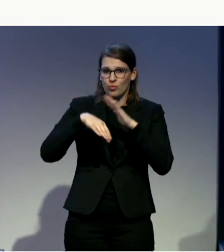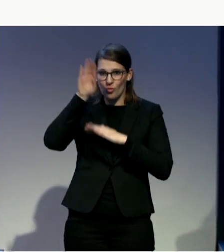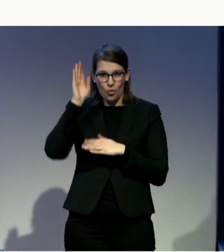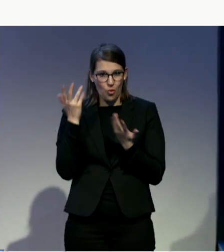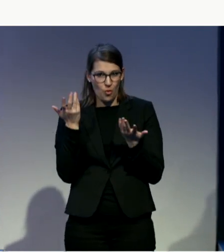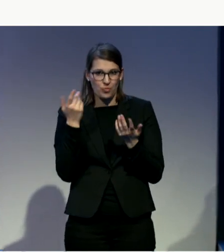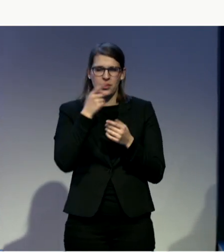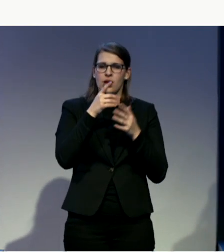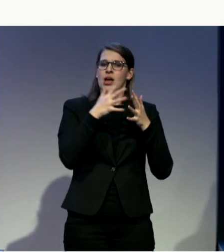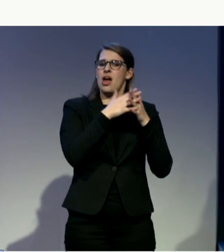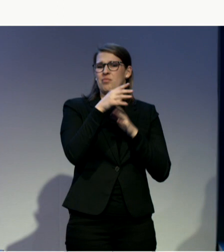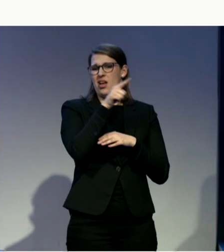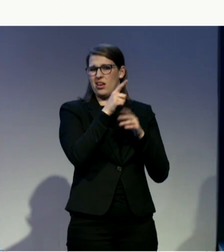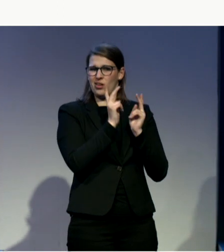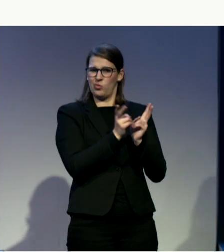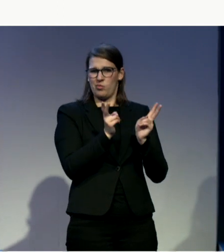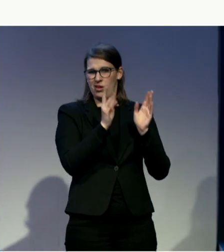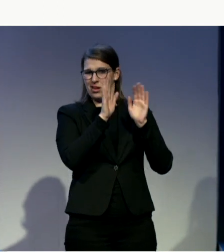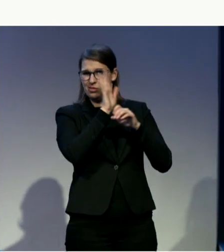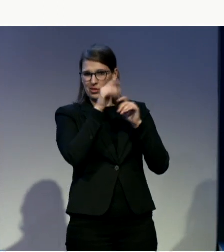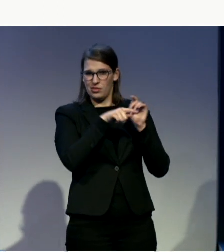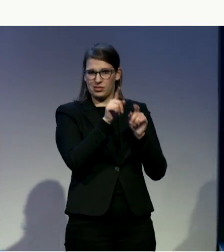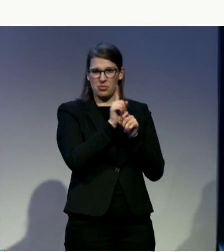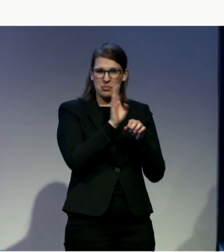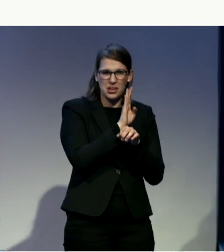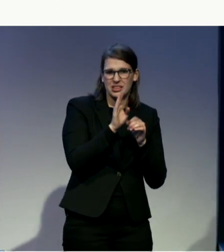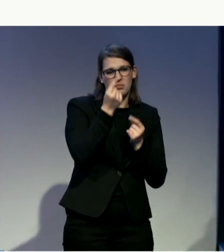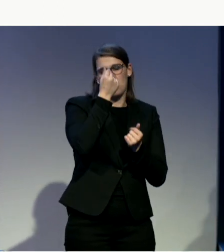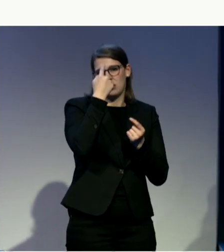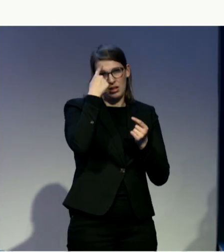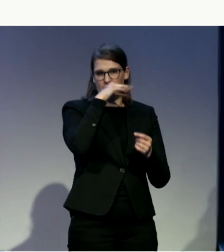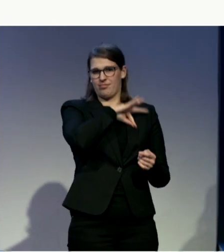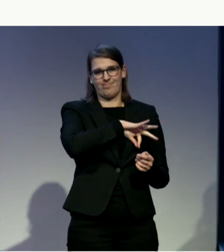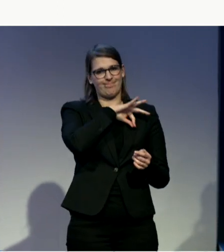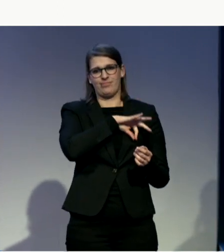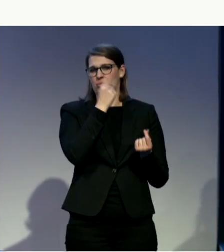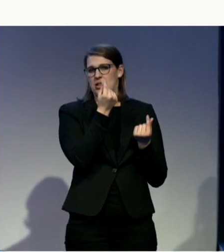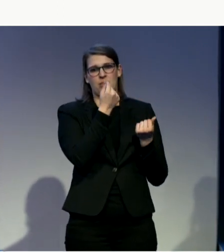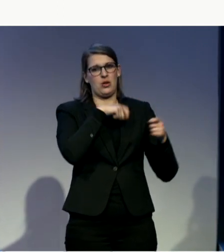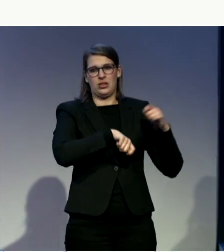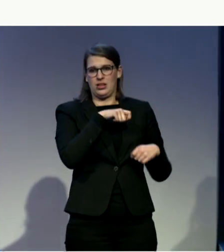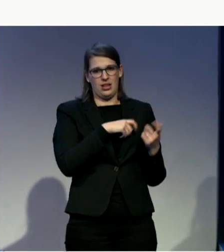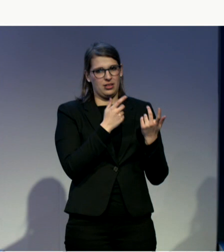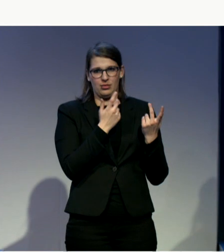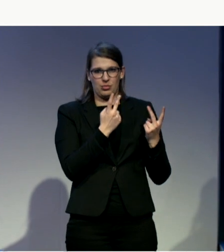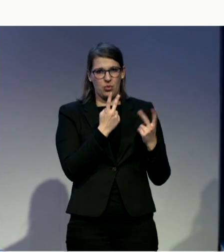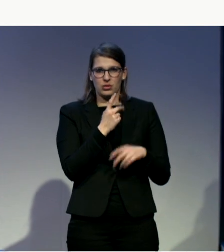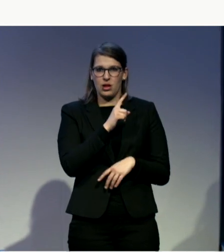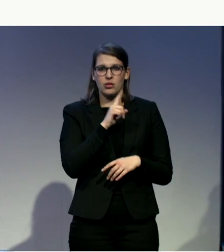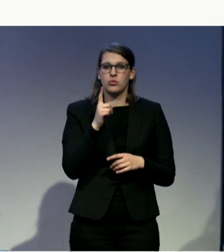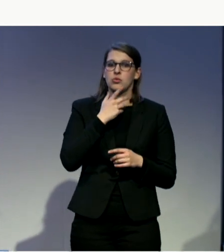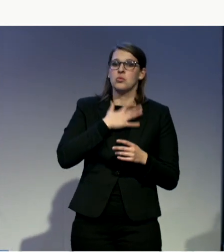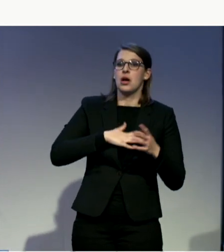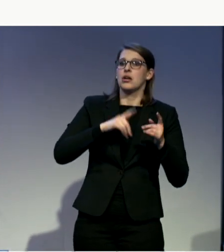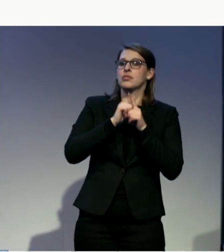and they're always thinking about the bottom line in big films. And I think my bottom line is that